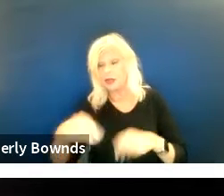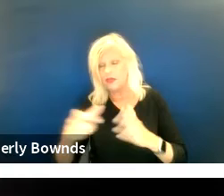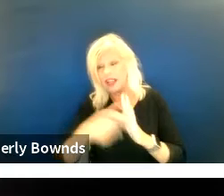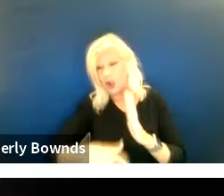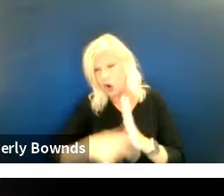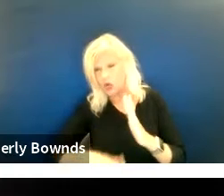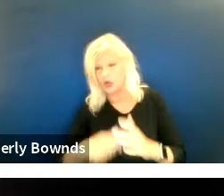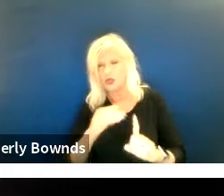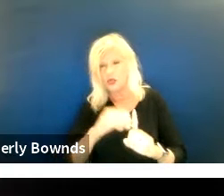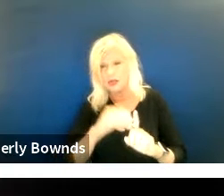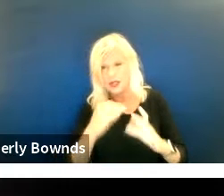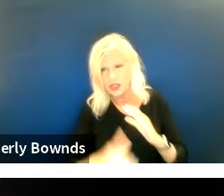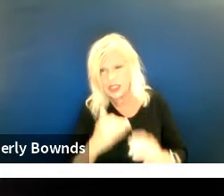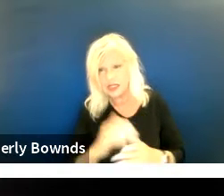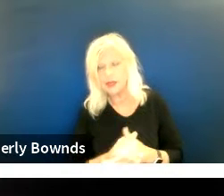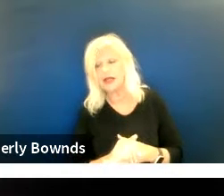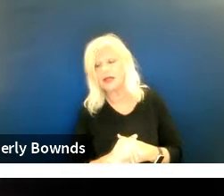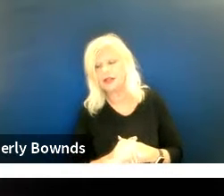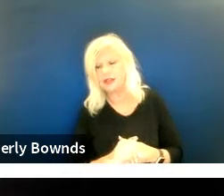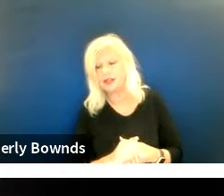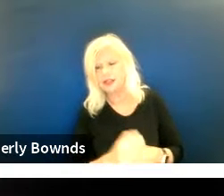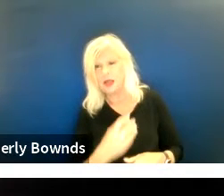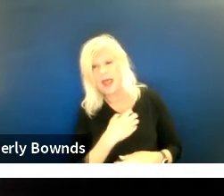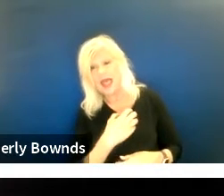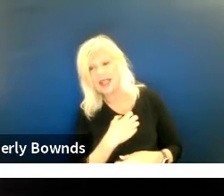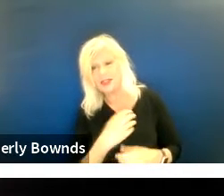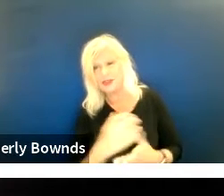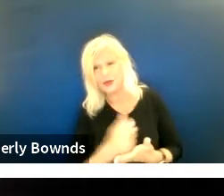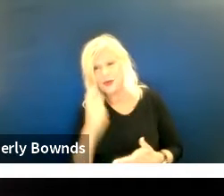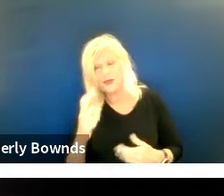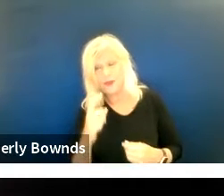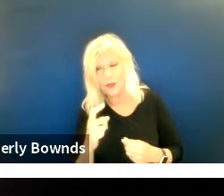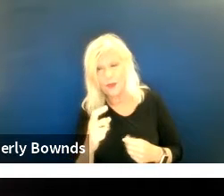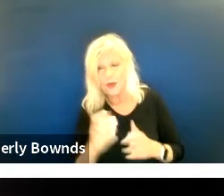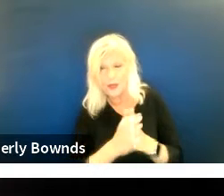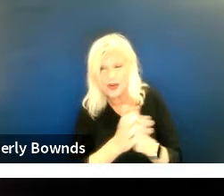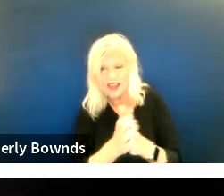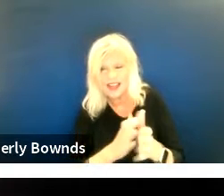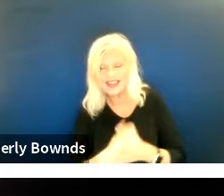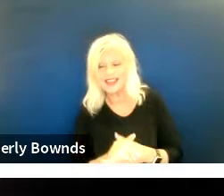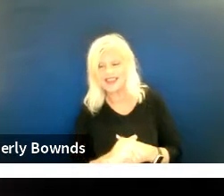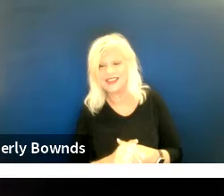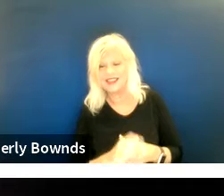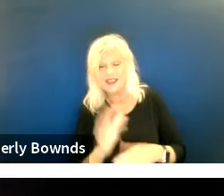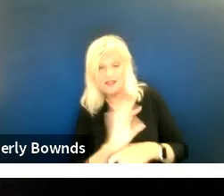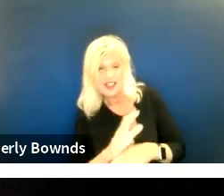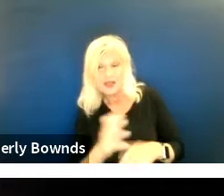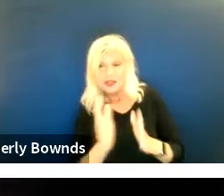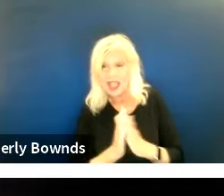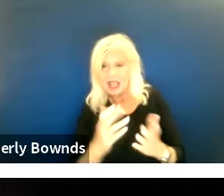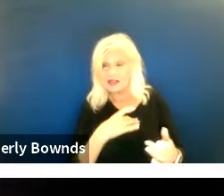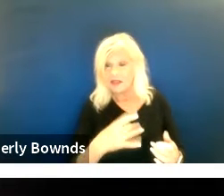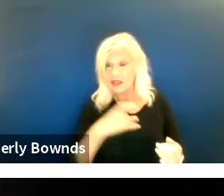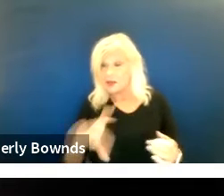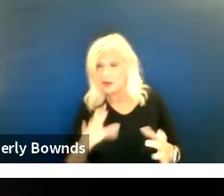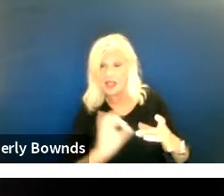reminder emails, badges for motivation. Users can comment on videos, what they liked and they didn't like, and we